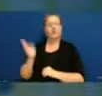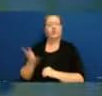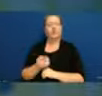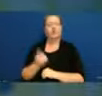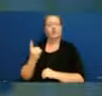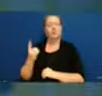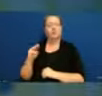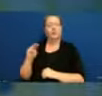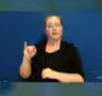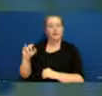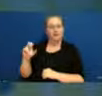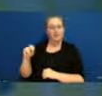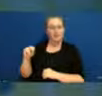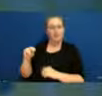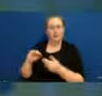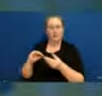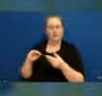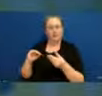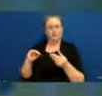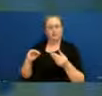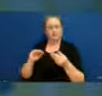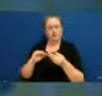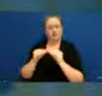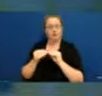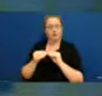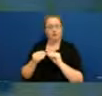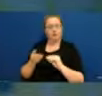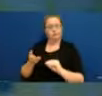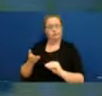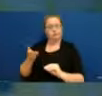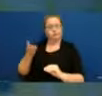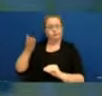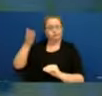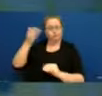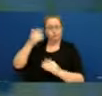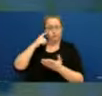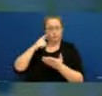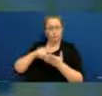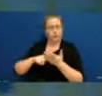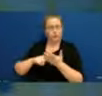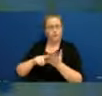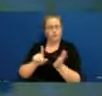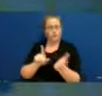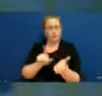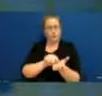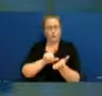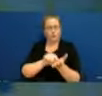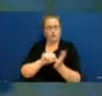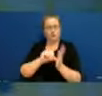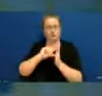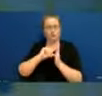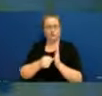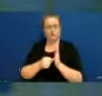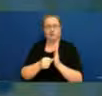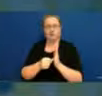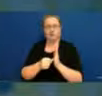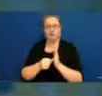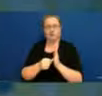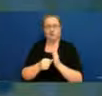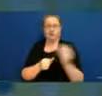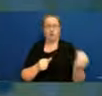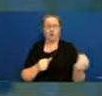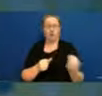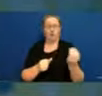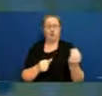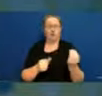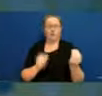per million population, our 7-day moving average, and it has increased in the last little while. And I notice in the newspapers they've noted